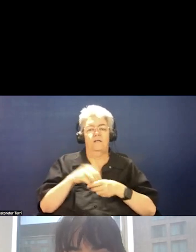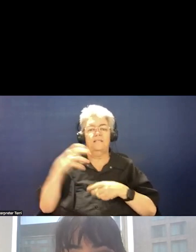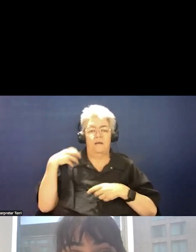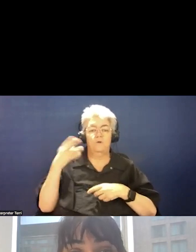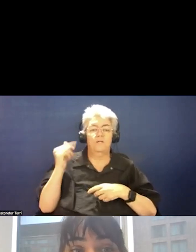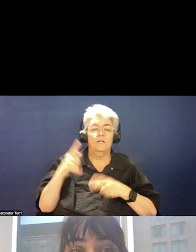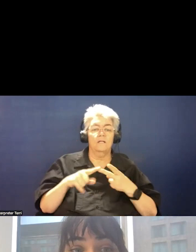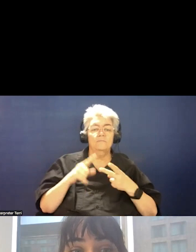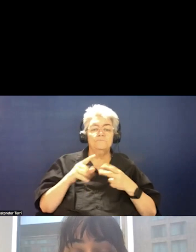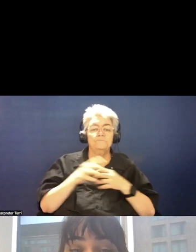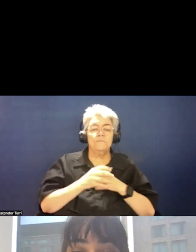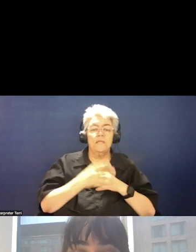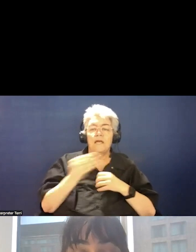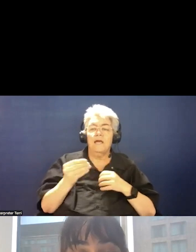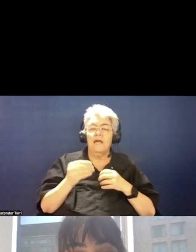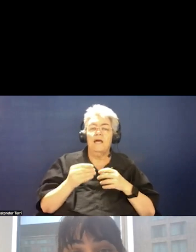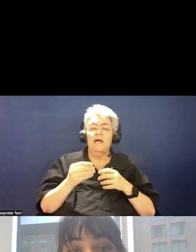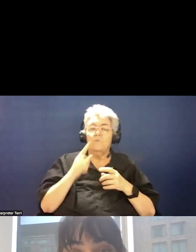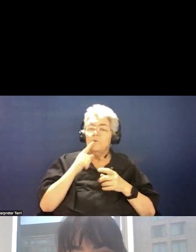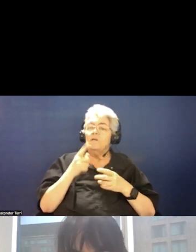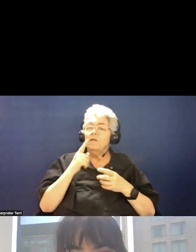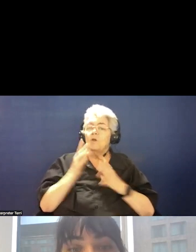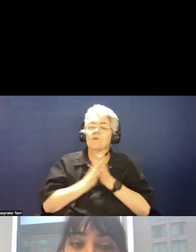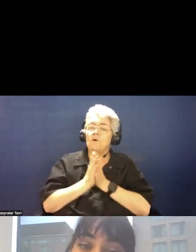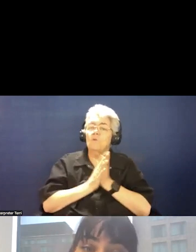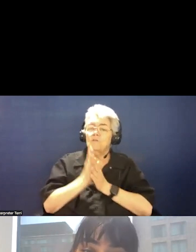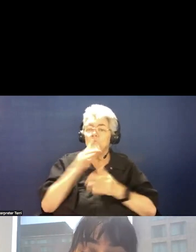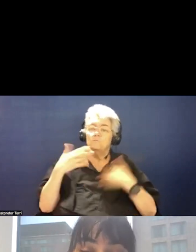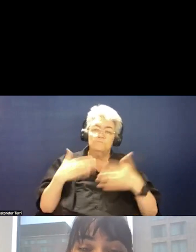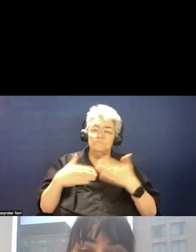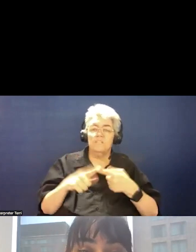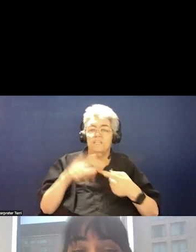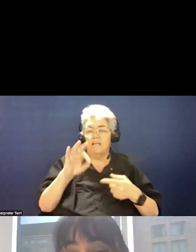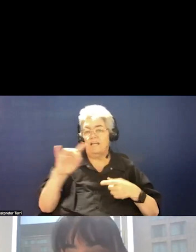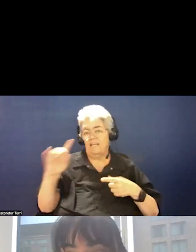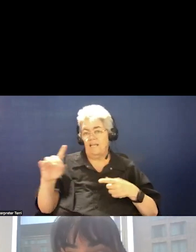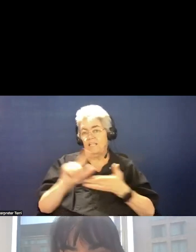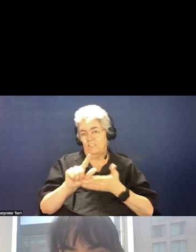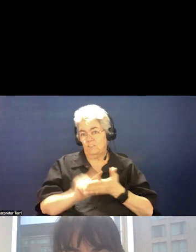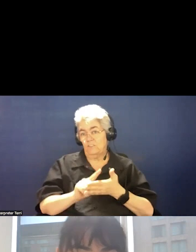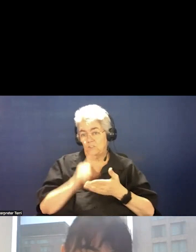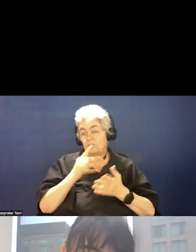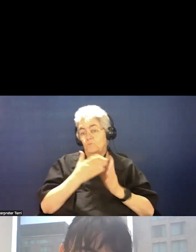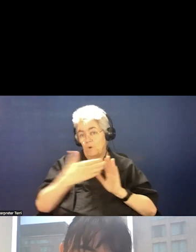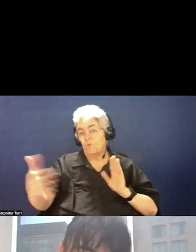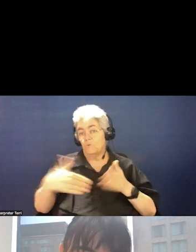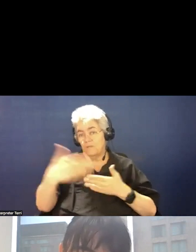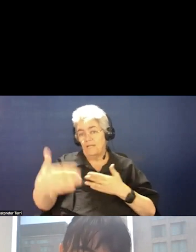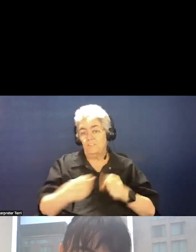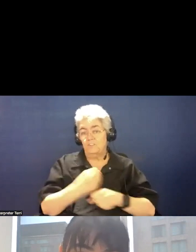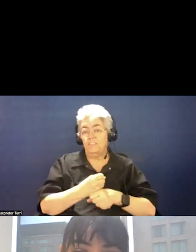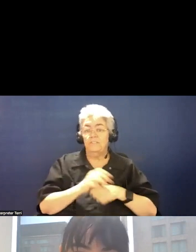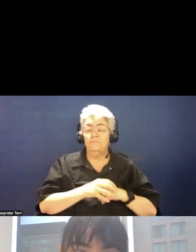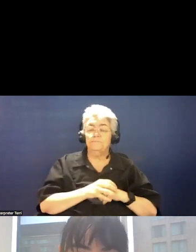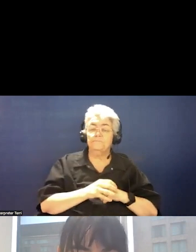some strides on some 988 legislation as we move forward in the next year. But that's all I have. Thank you. Wow, Ryan.